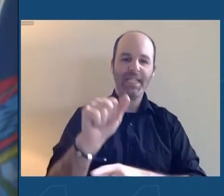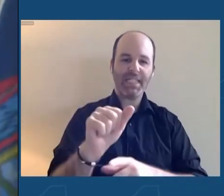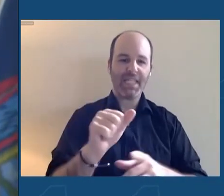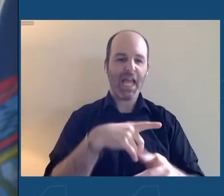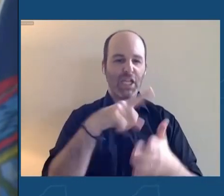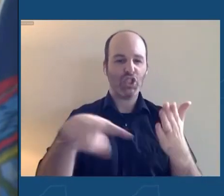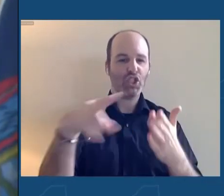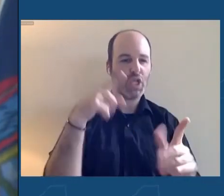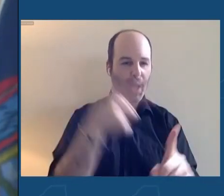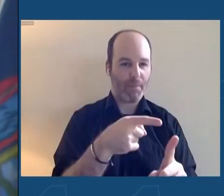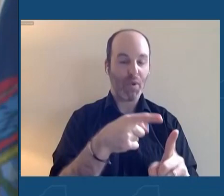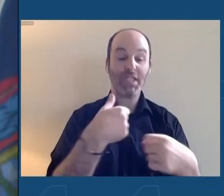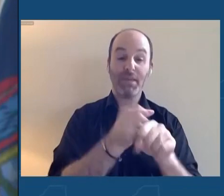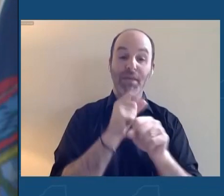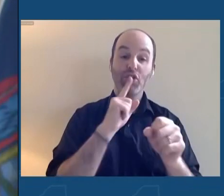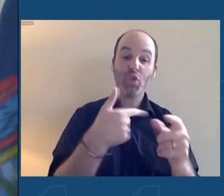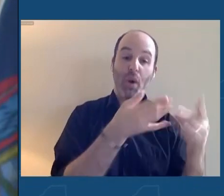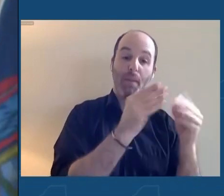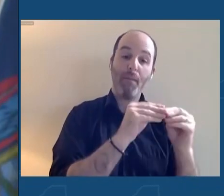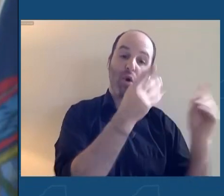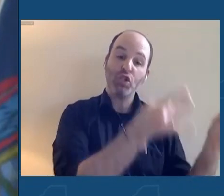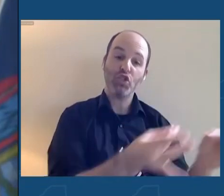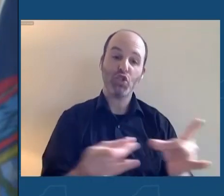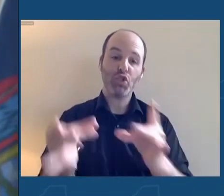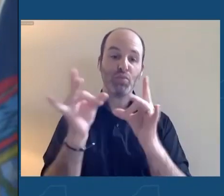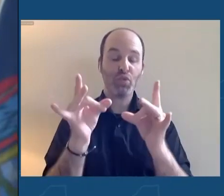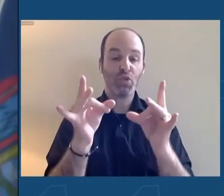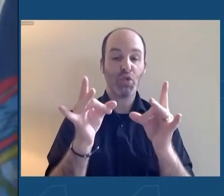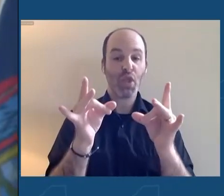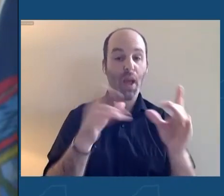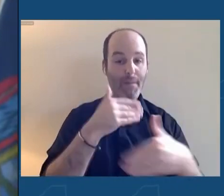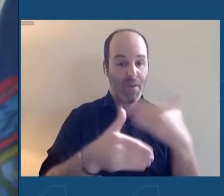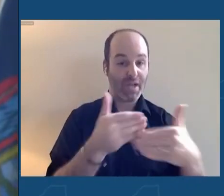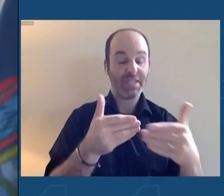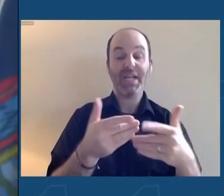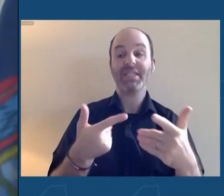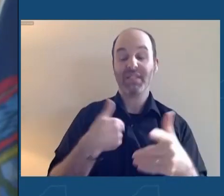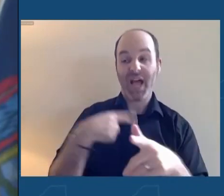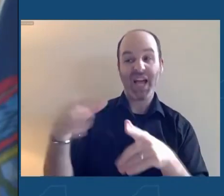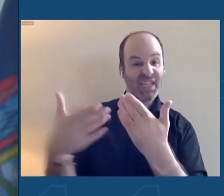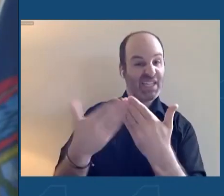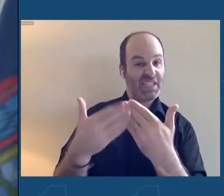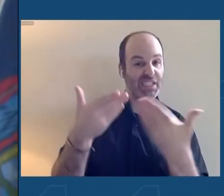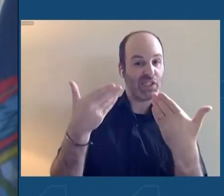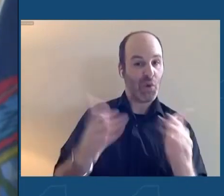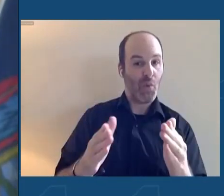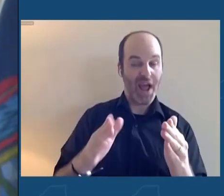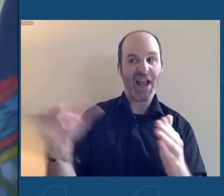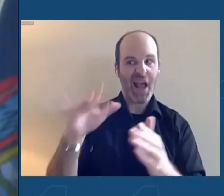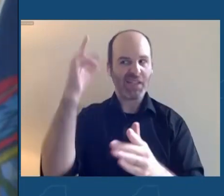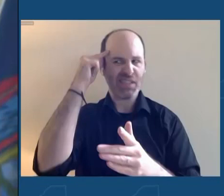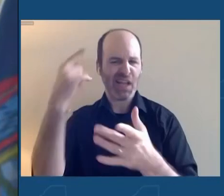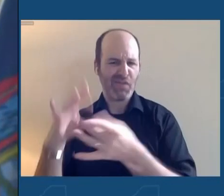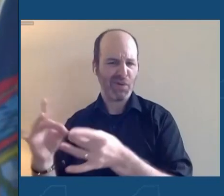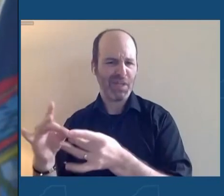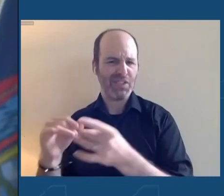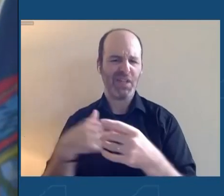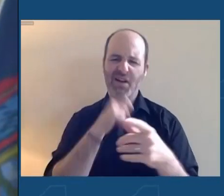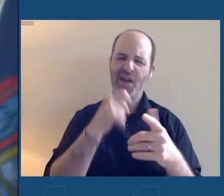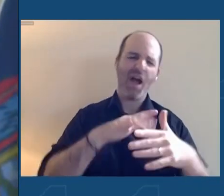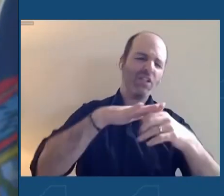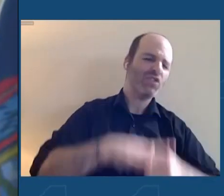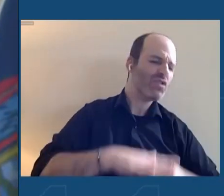a smoother and, as the governor indicated, much easier way for passengers, not as stressful